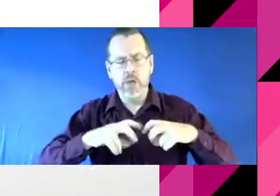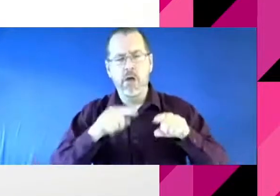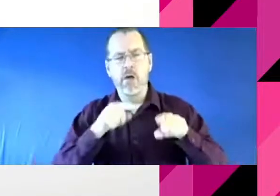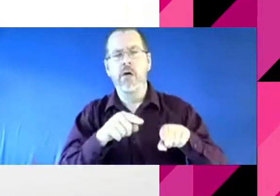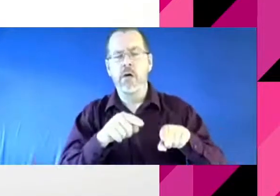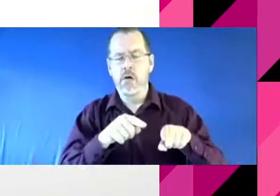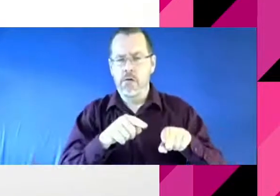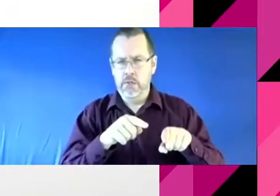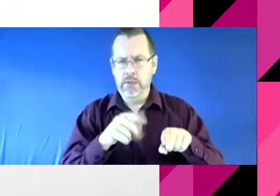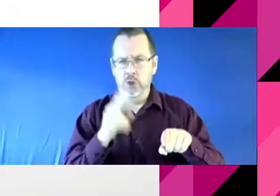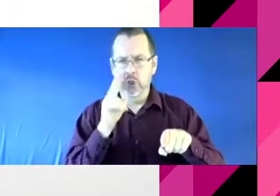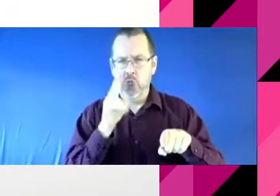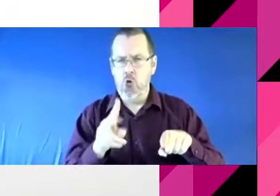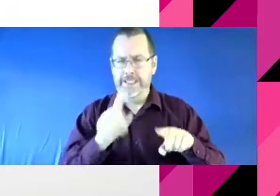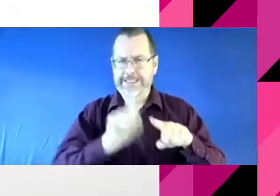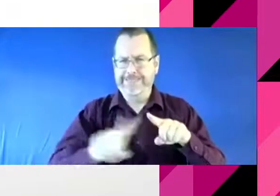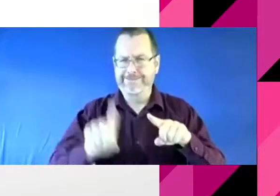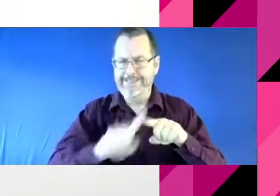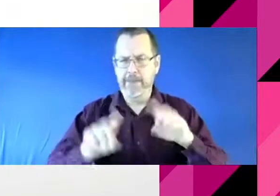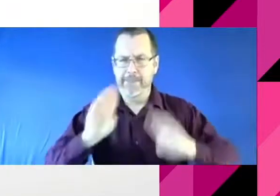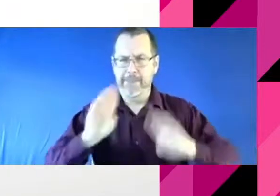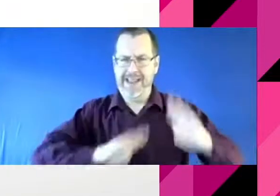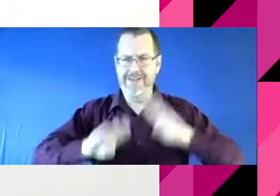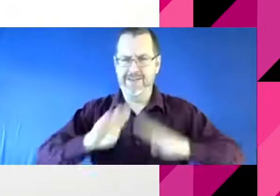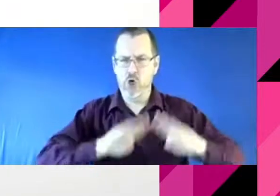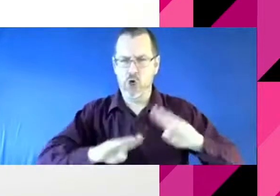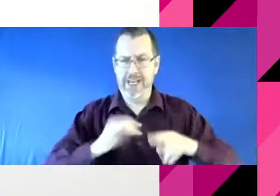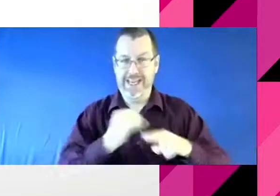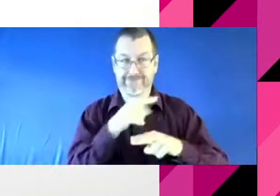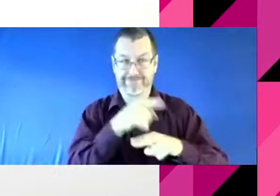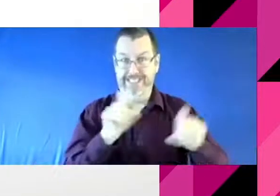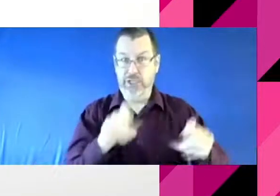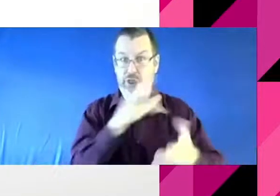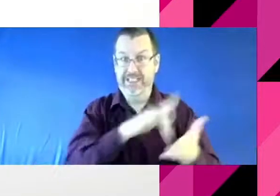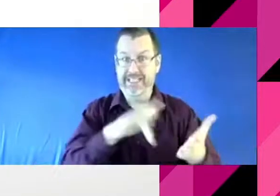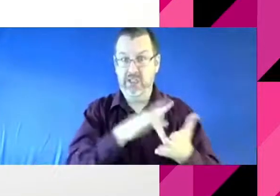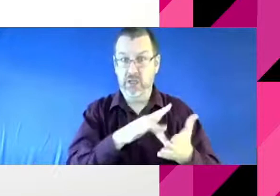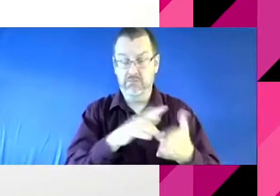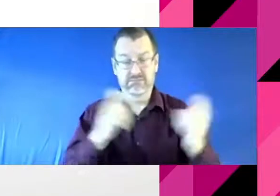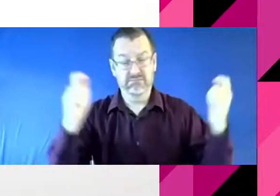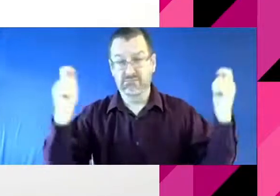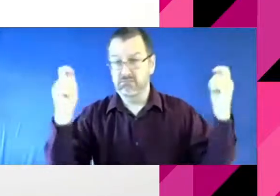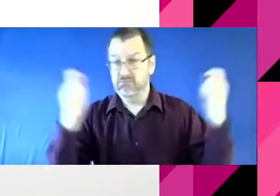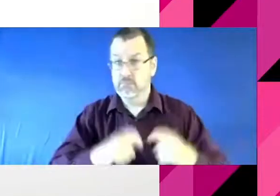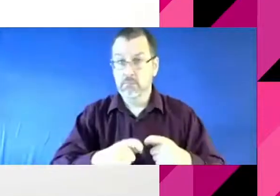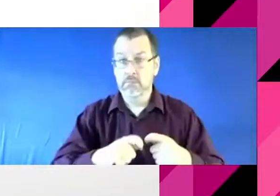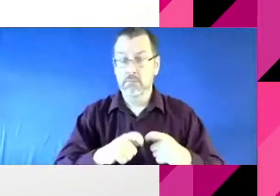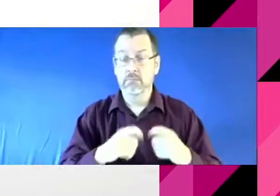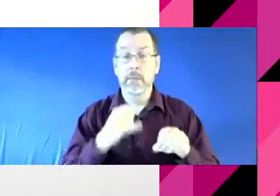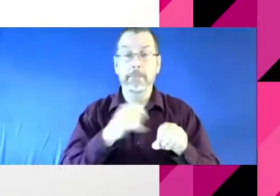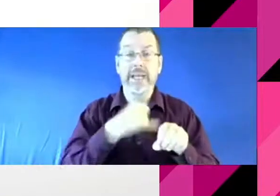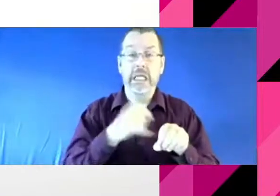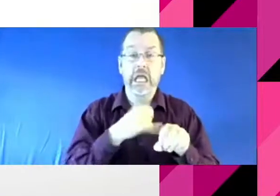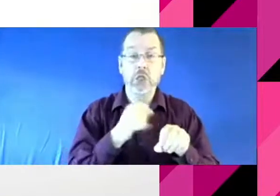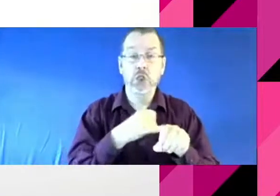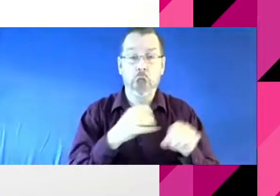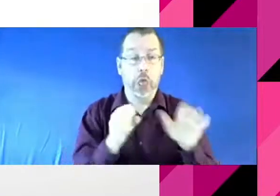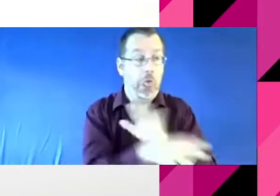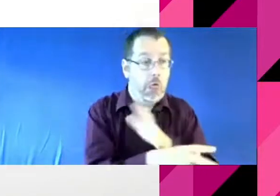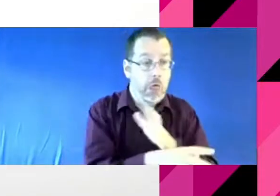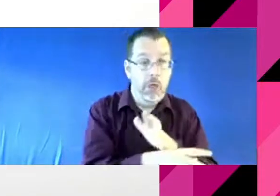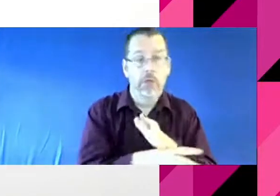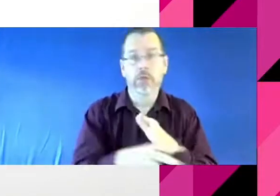be laughable, I think, if they weren't so appalling. Everything from losing medication through the use of isolation and